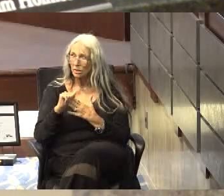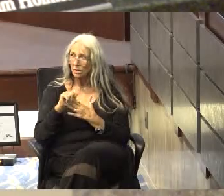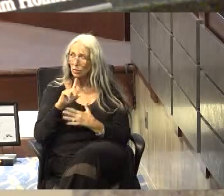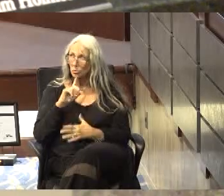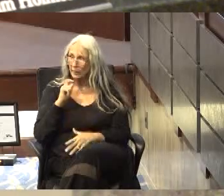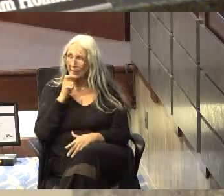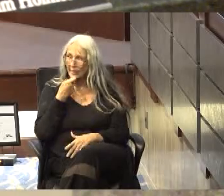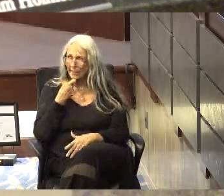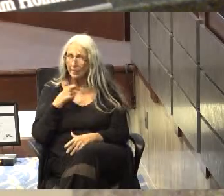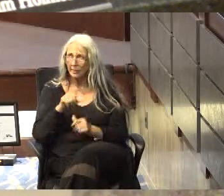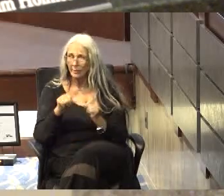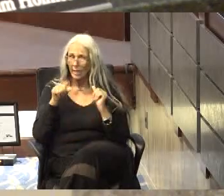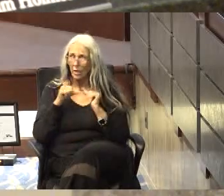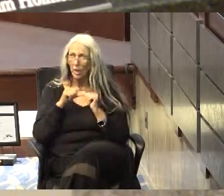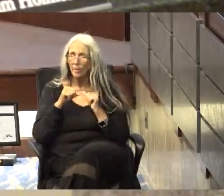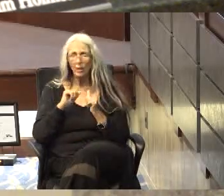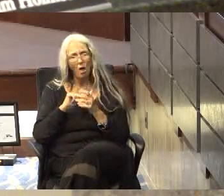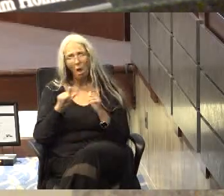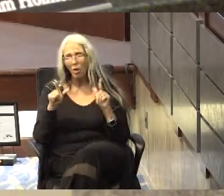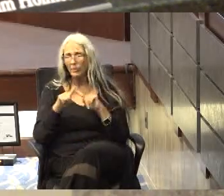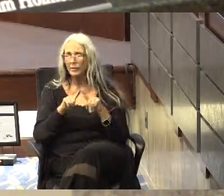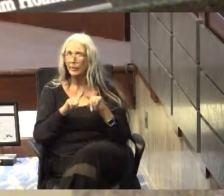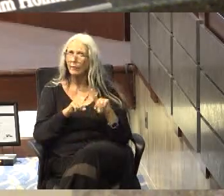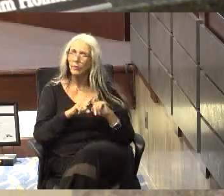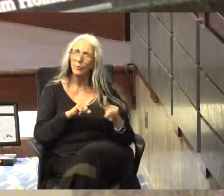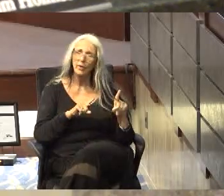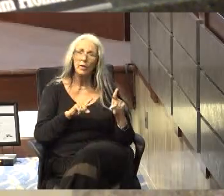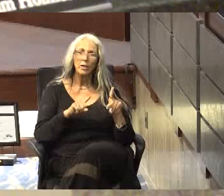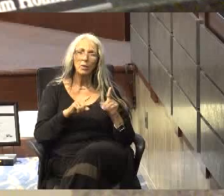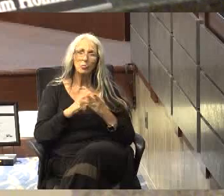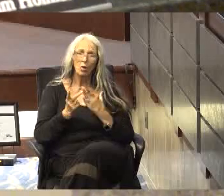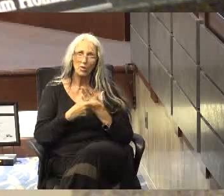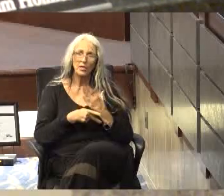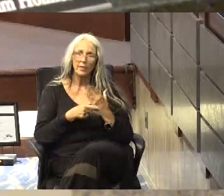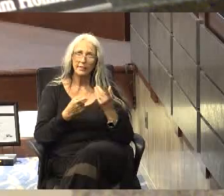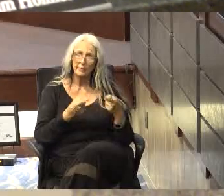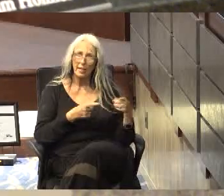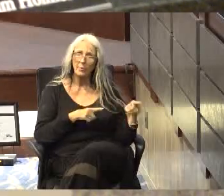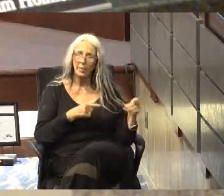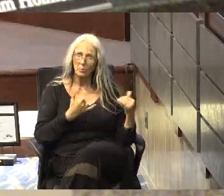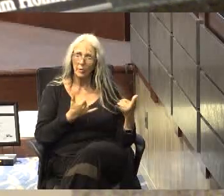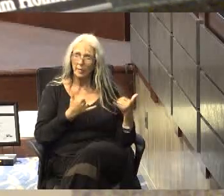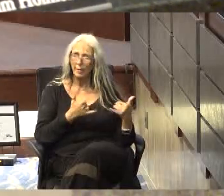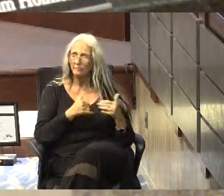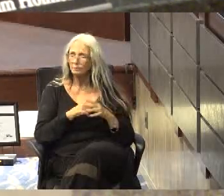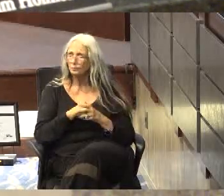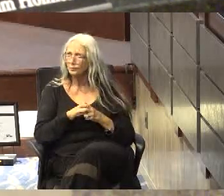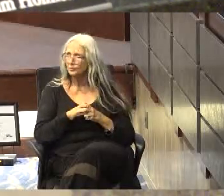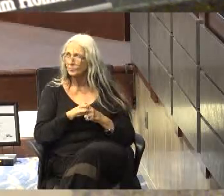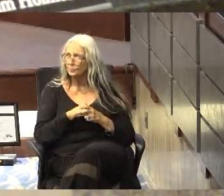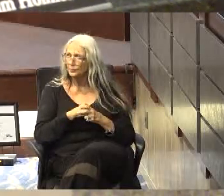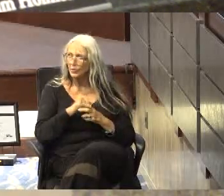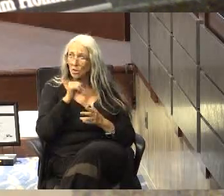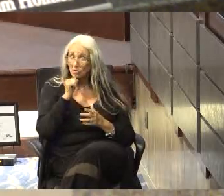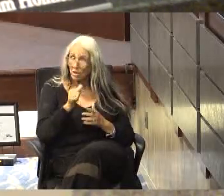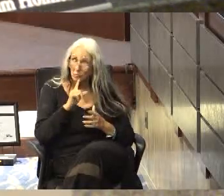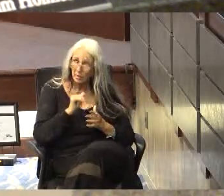that area, and all these projects that we have on here, and we're going to be hearing about more in the work session. These are not